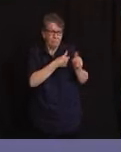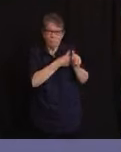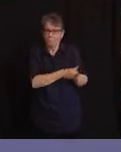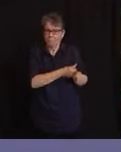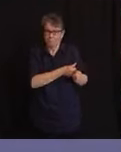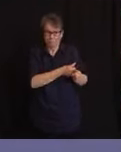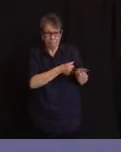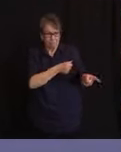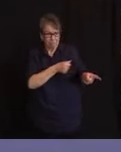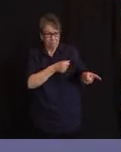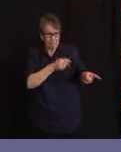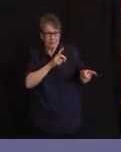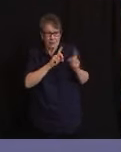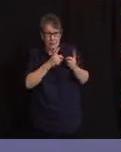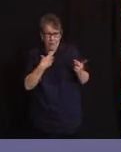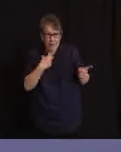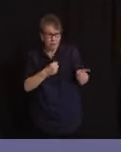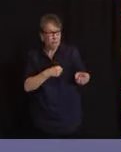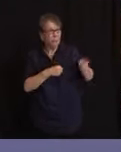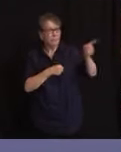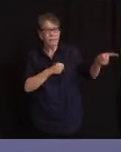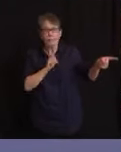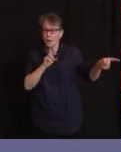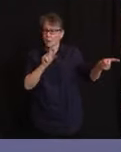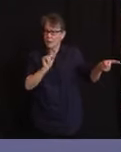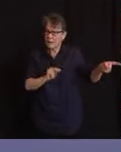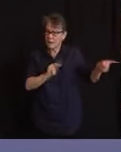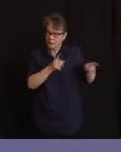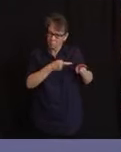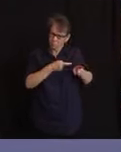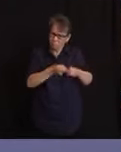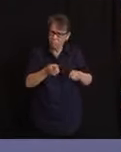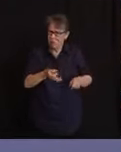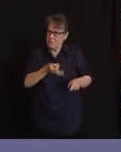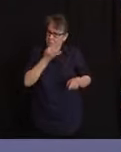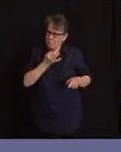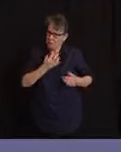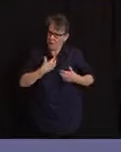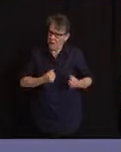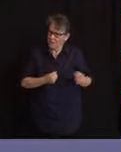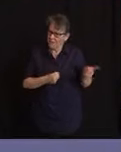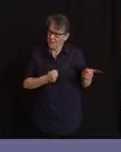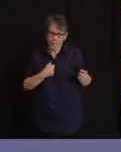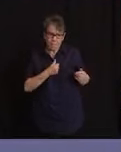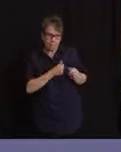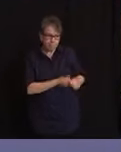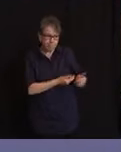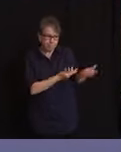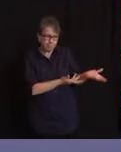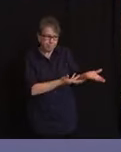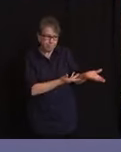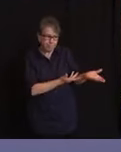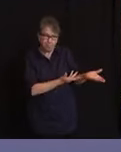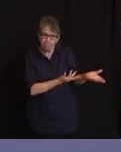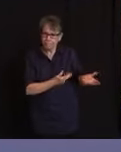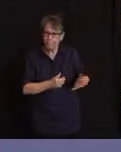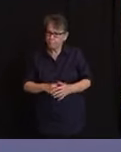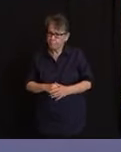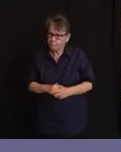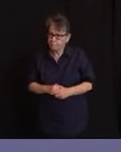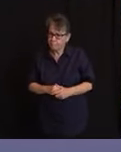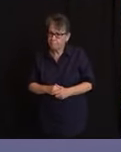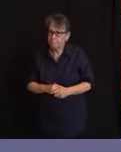the foreseeable future. I just don't see it. And I'll be the happiest guy on this planet if I